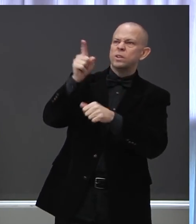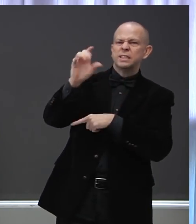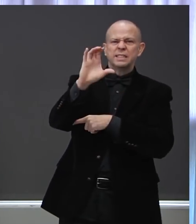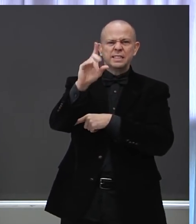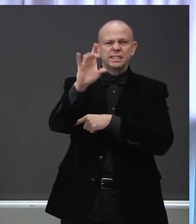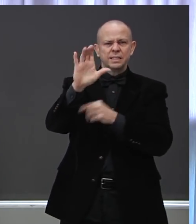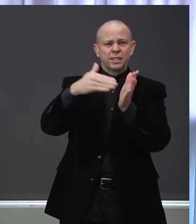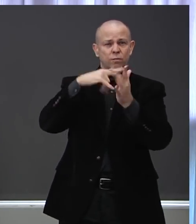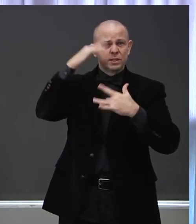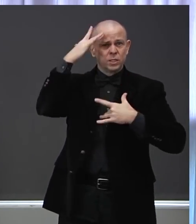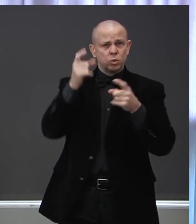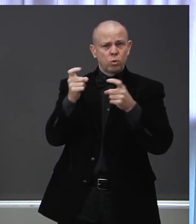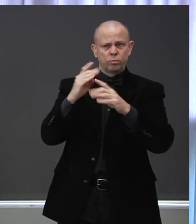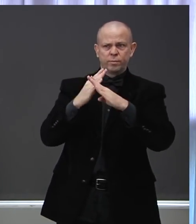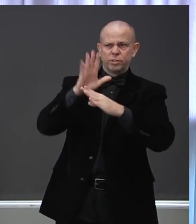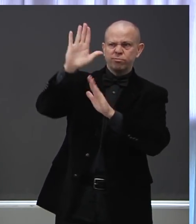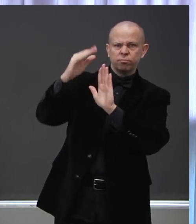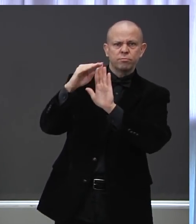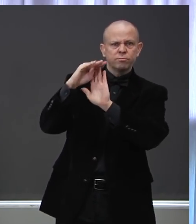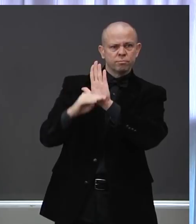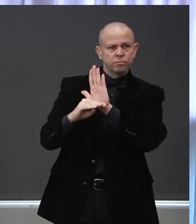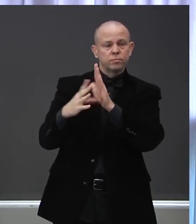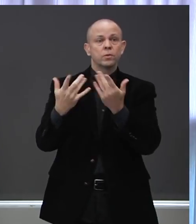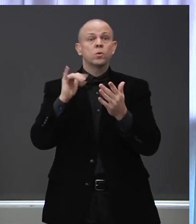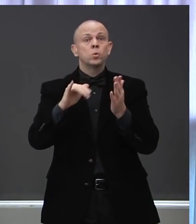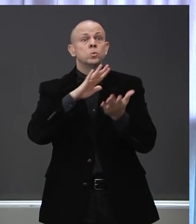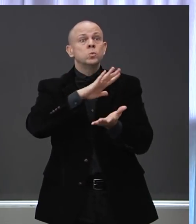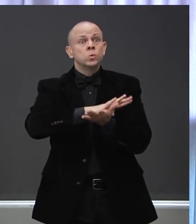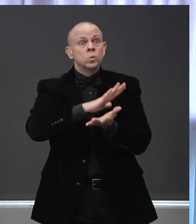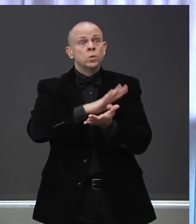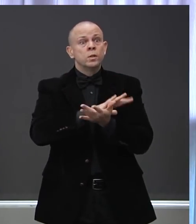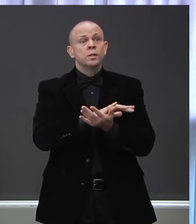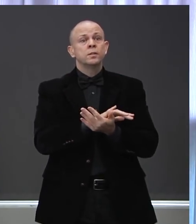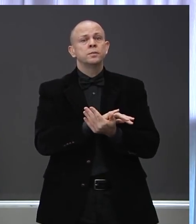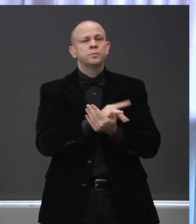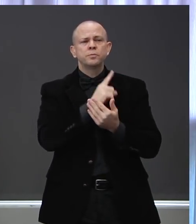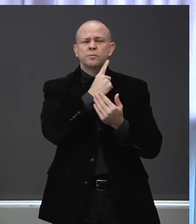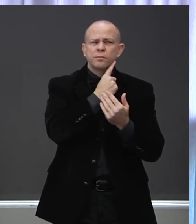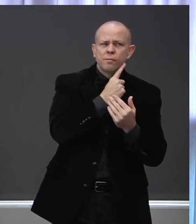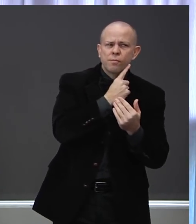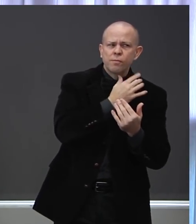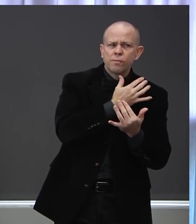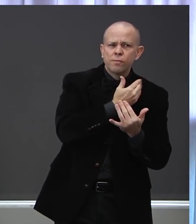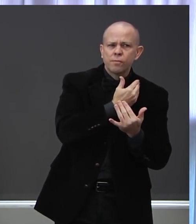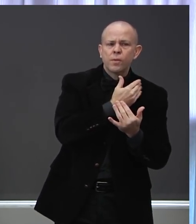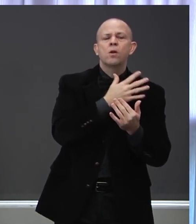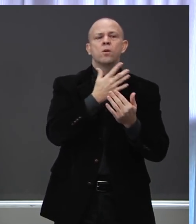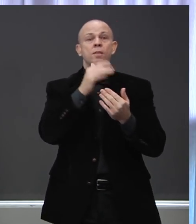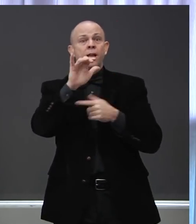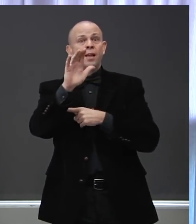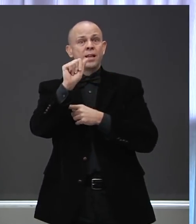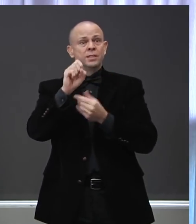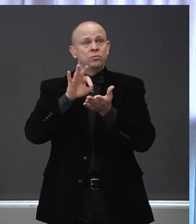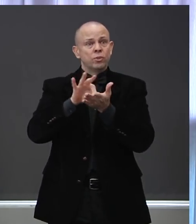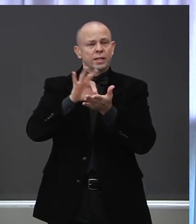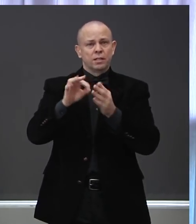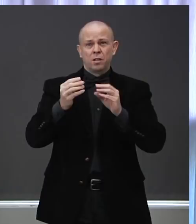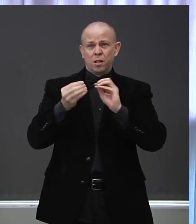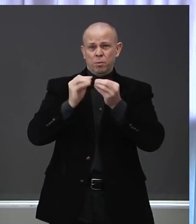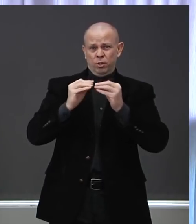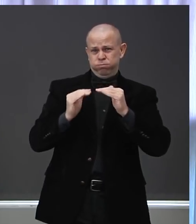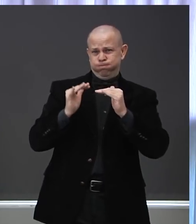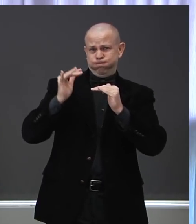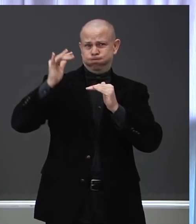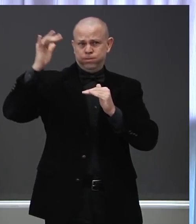help ensure that our schools are closed to in-person instruction when case rates are too high, as they are right now in many parts